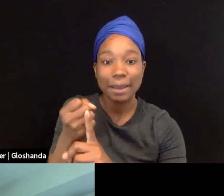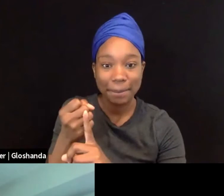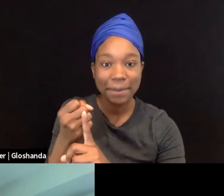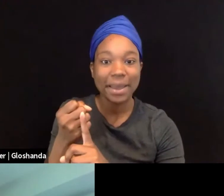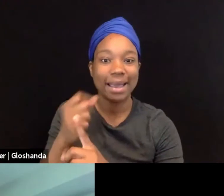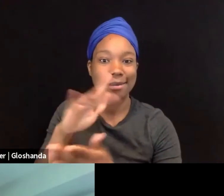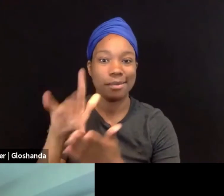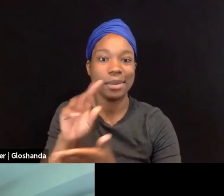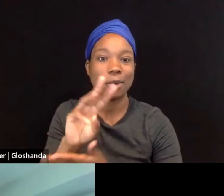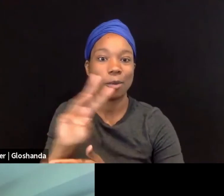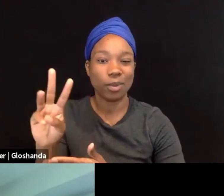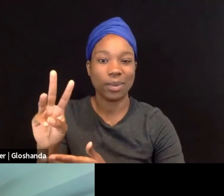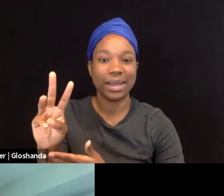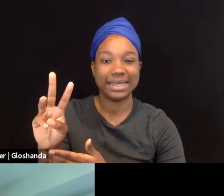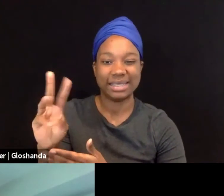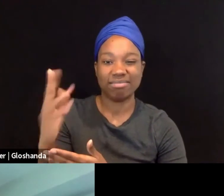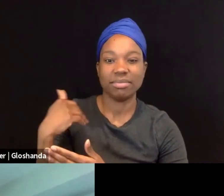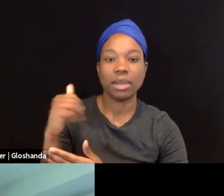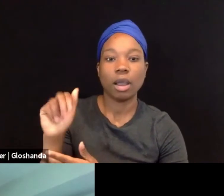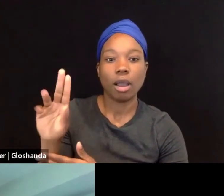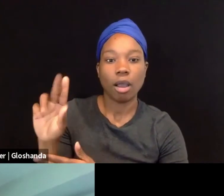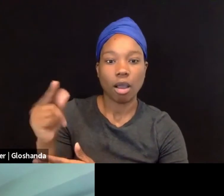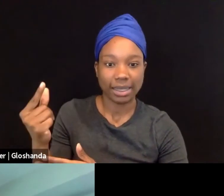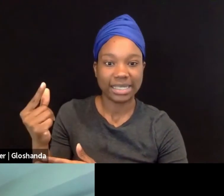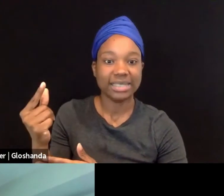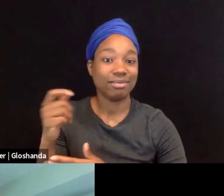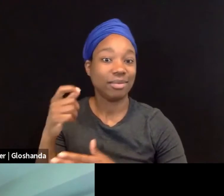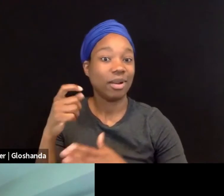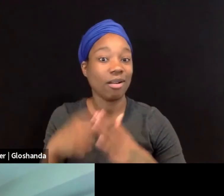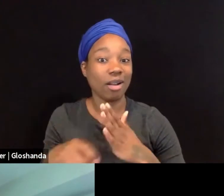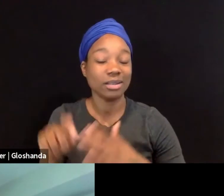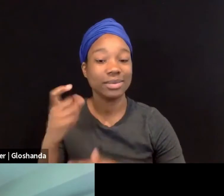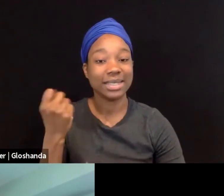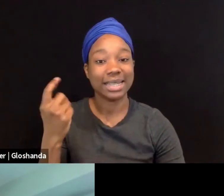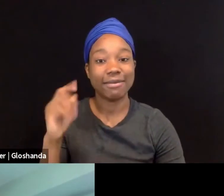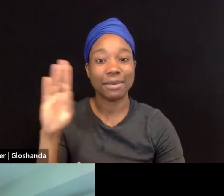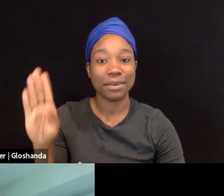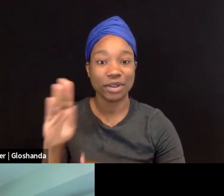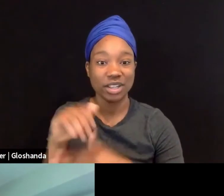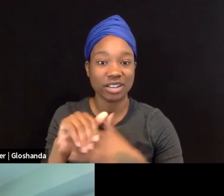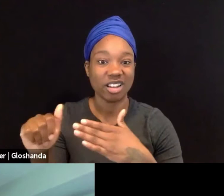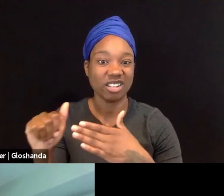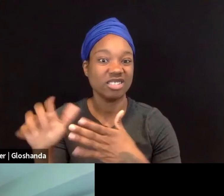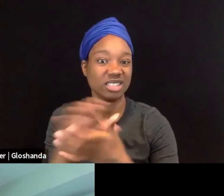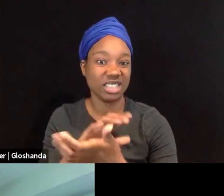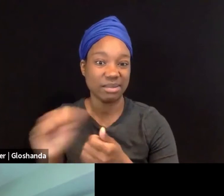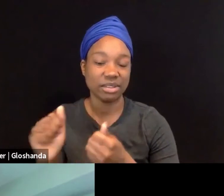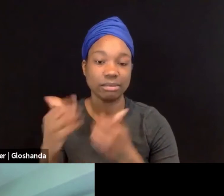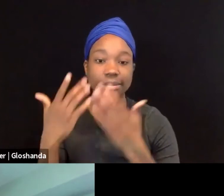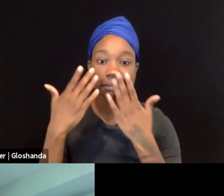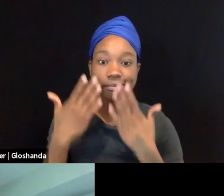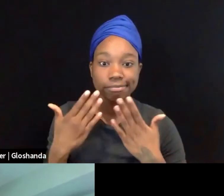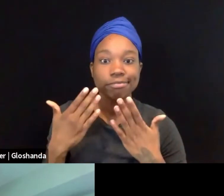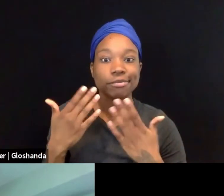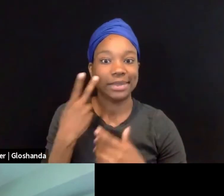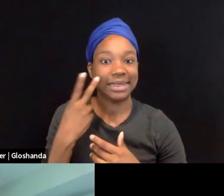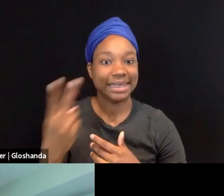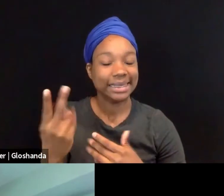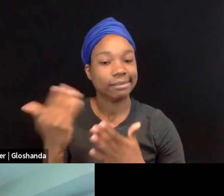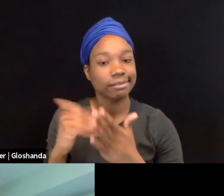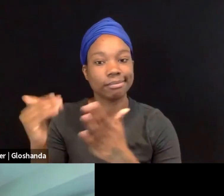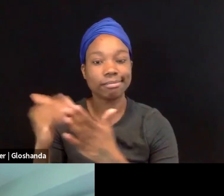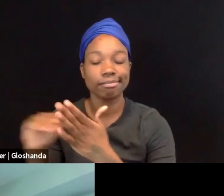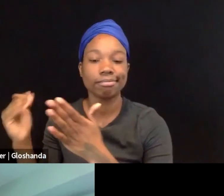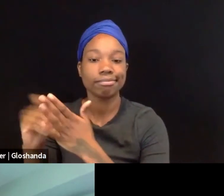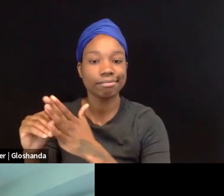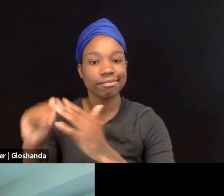communities bear the brunt of these natural disasters. For example, a study from NYU found that the public, subsidized, and rent-regulated